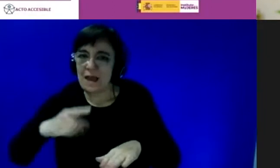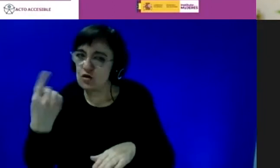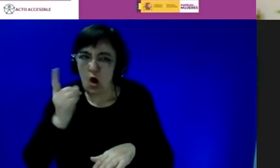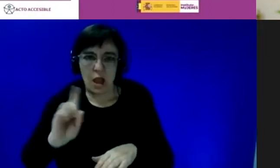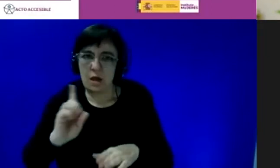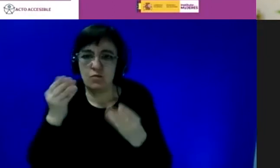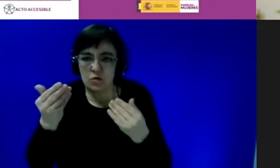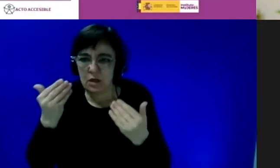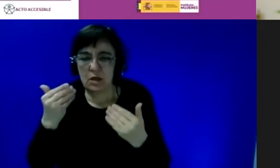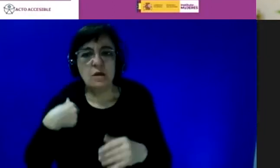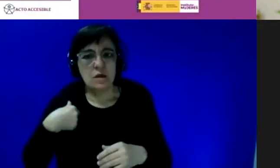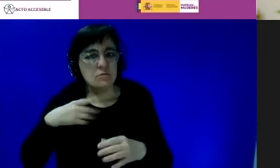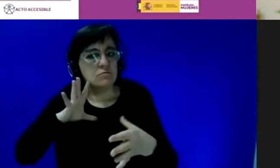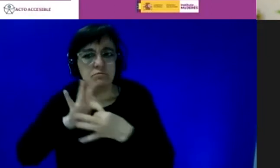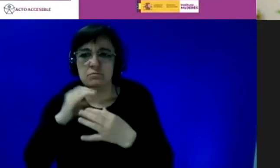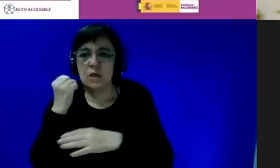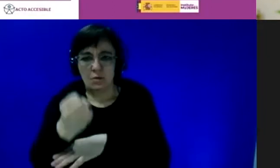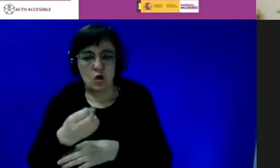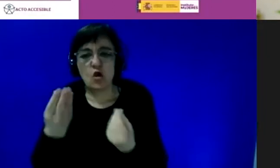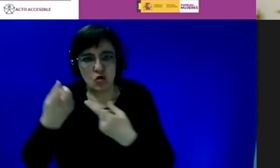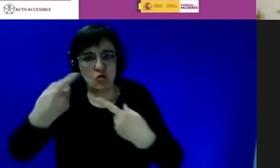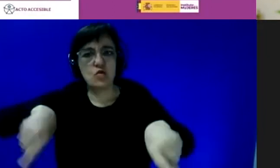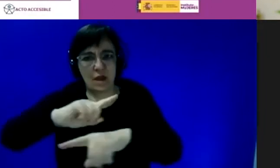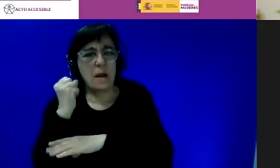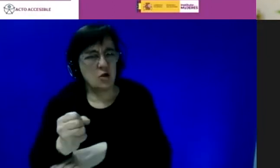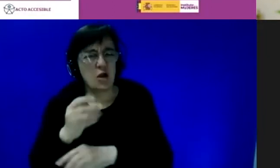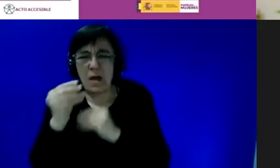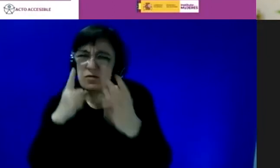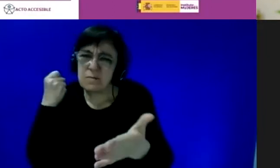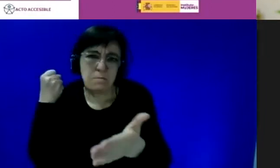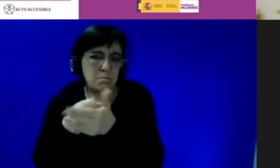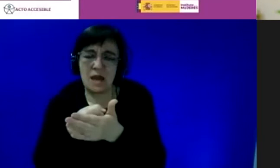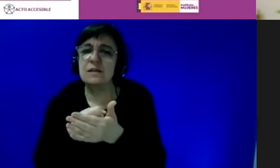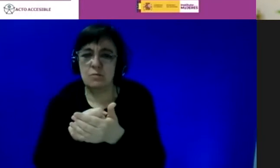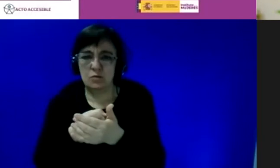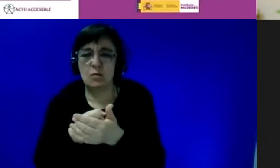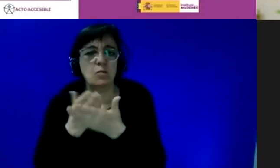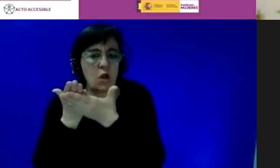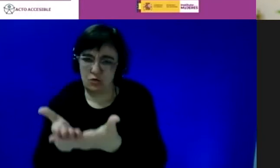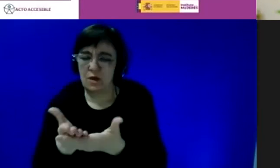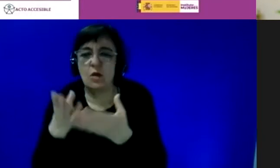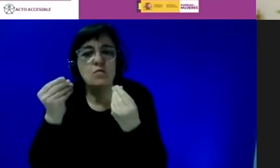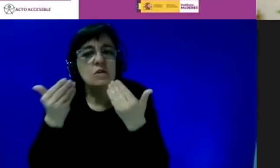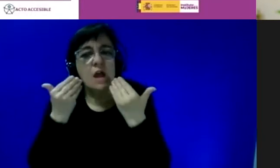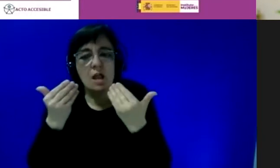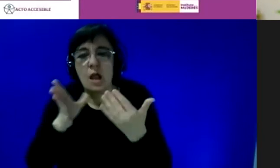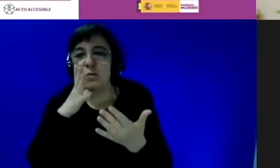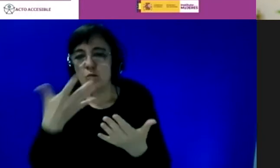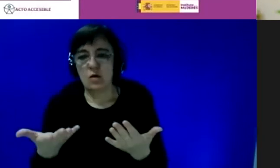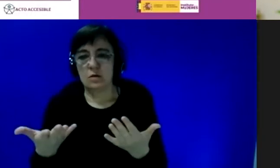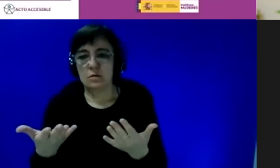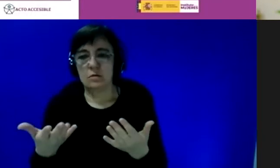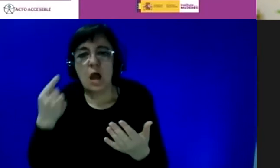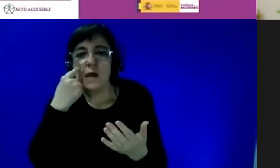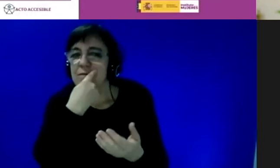can. So, and we wish all the best. Thank you also for this important testimony. Thank you so